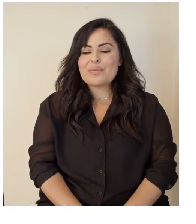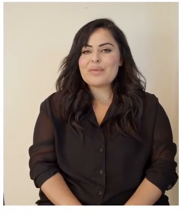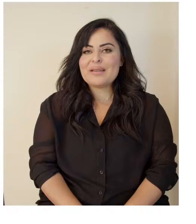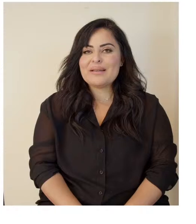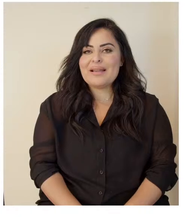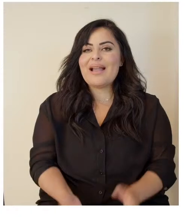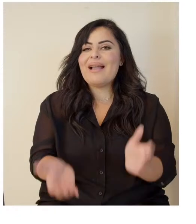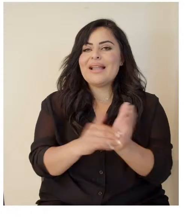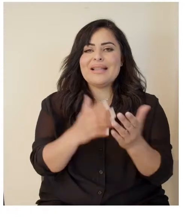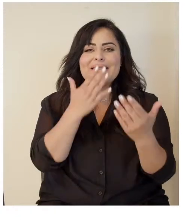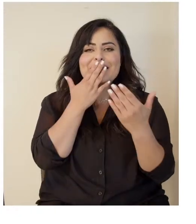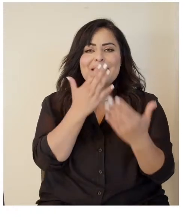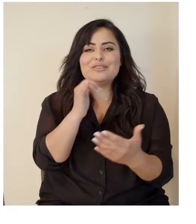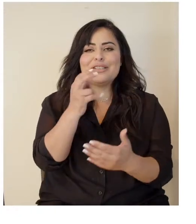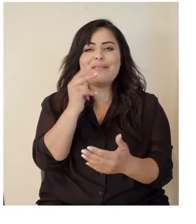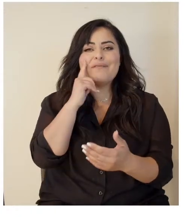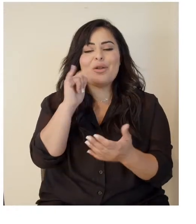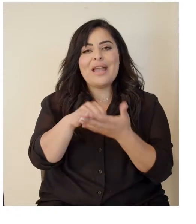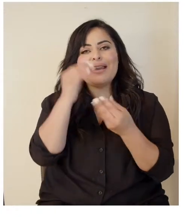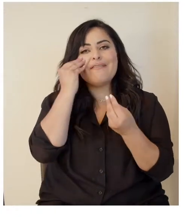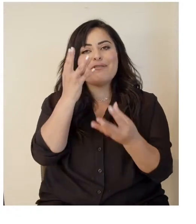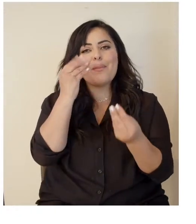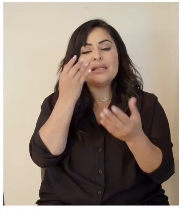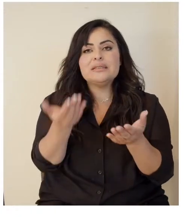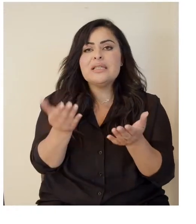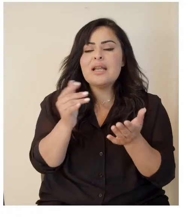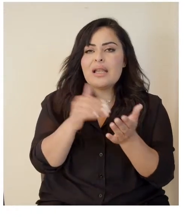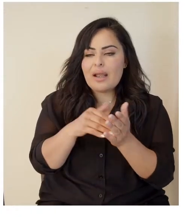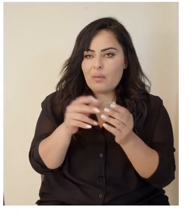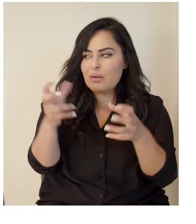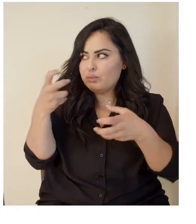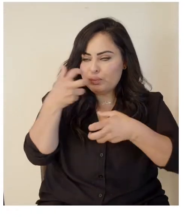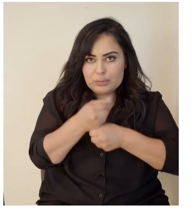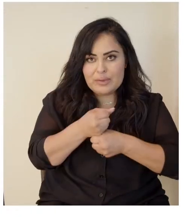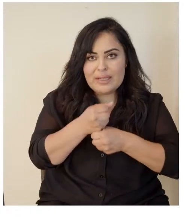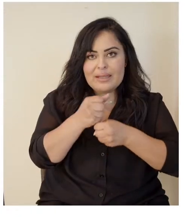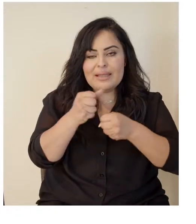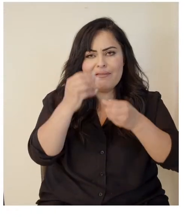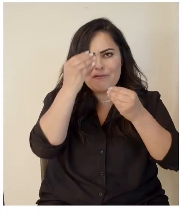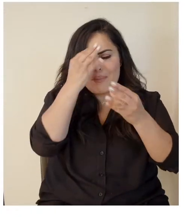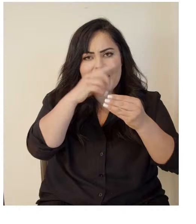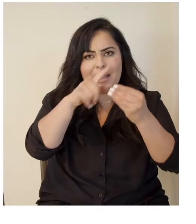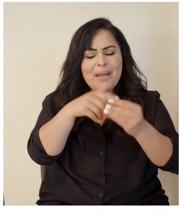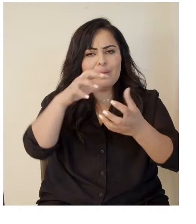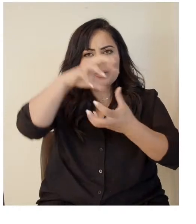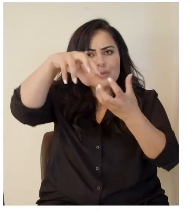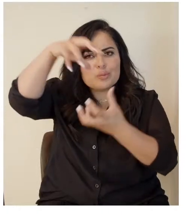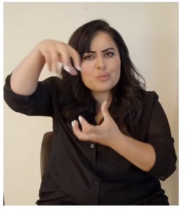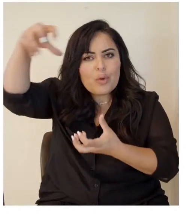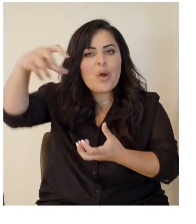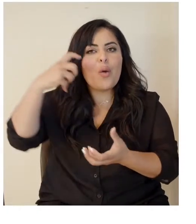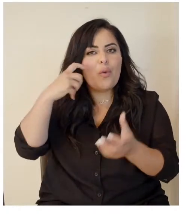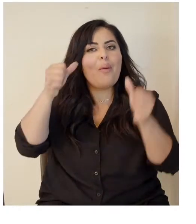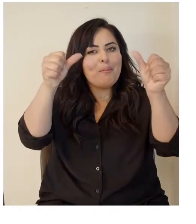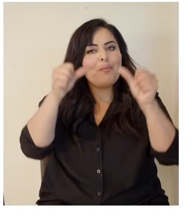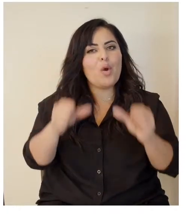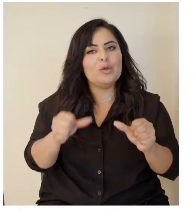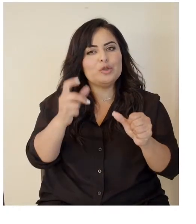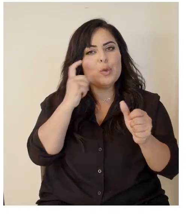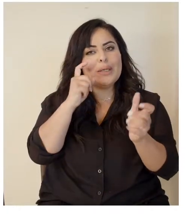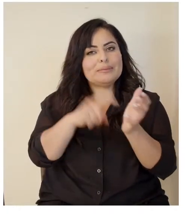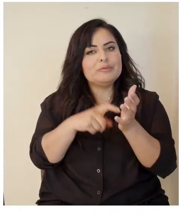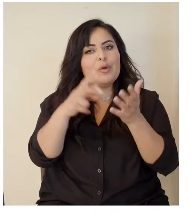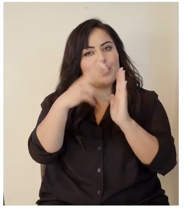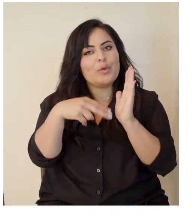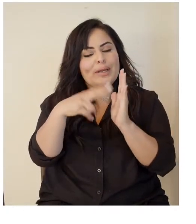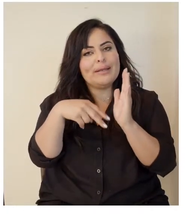Thank you, Jen, for that information. And the smoke outlet that she was talking about, we will be posting it as it's produced so that you guys can see it in the public. Next,